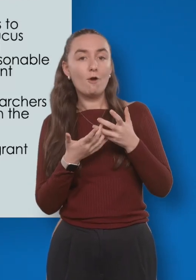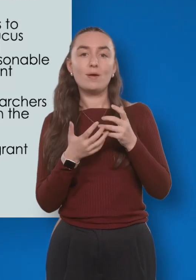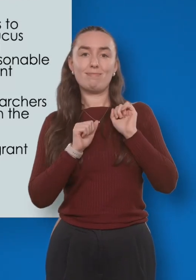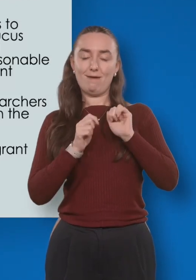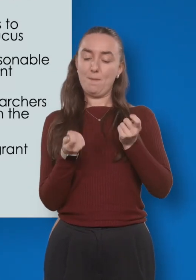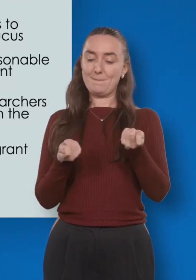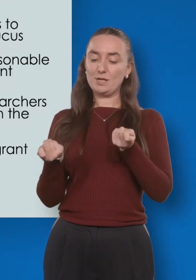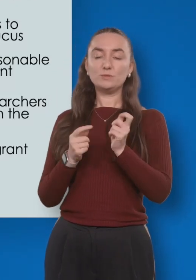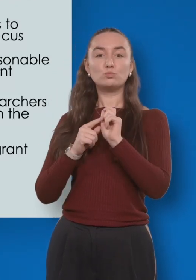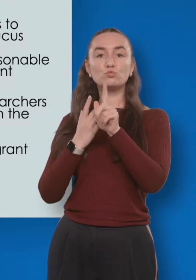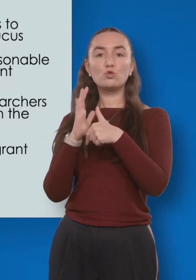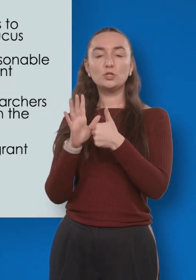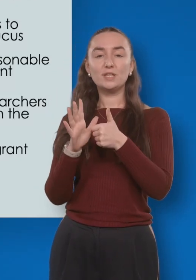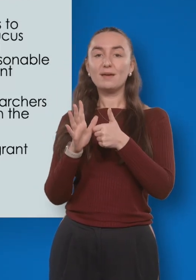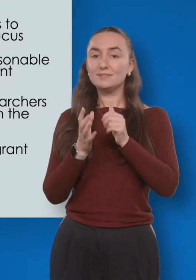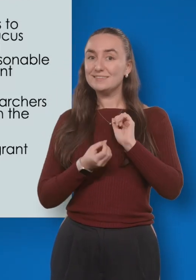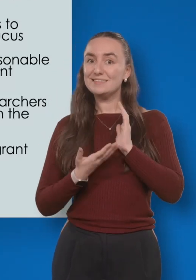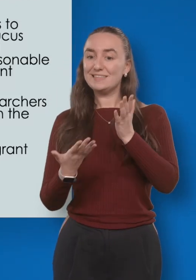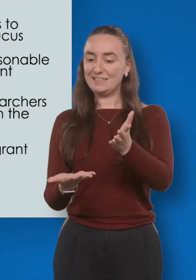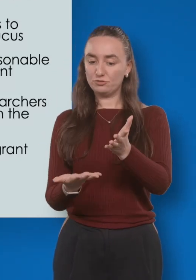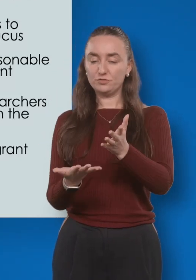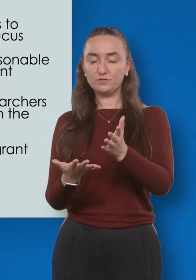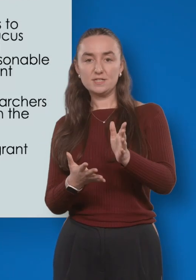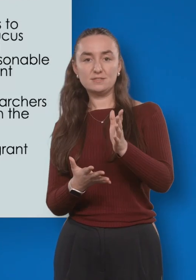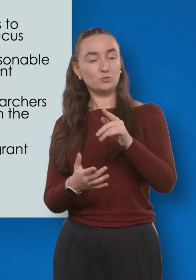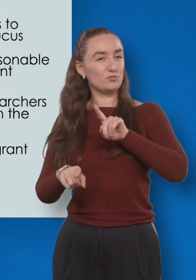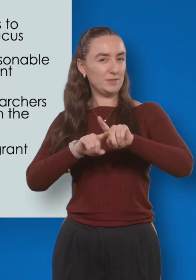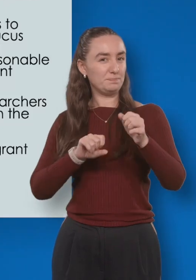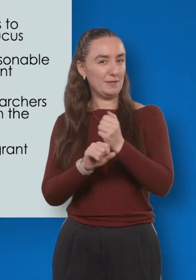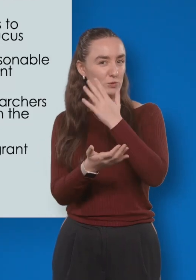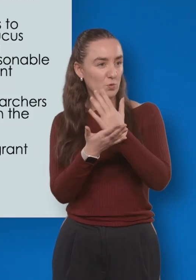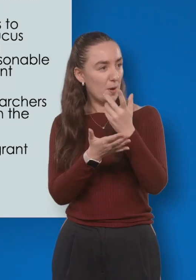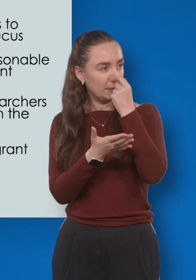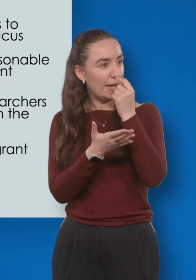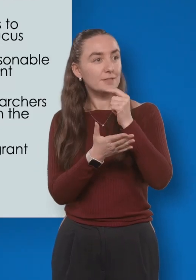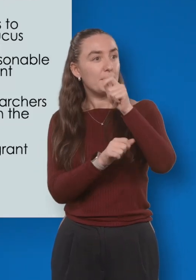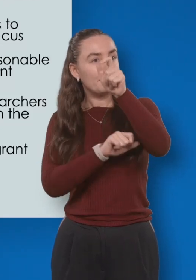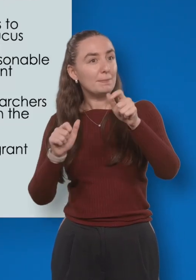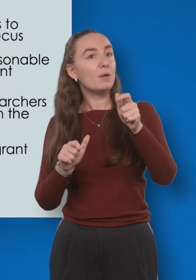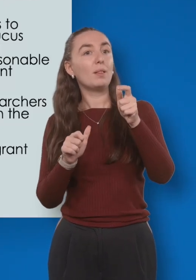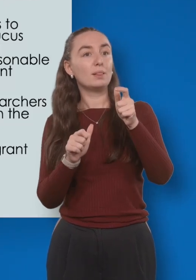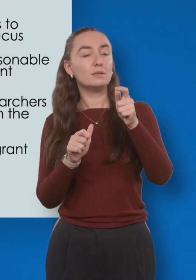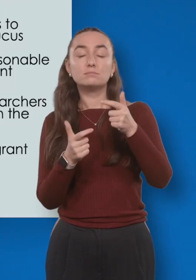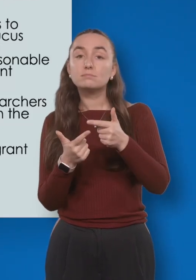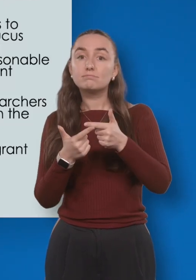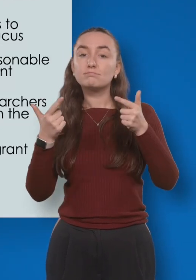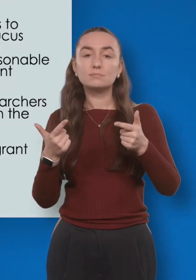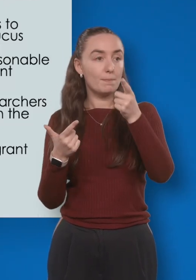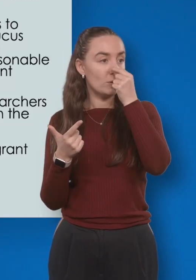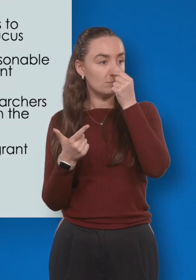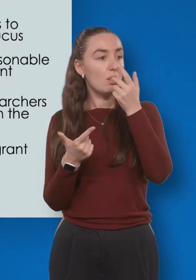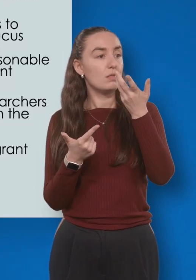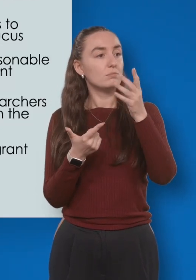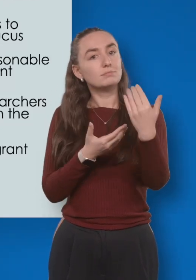management of the projects and delivery of their projects. So trying to be as accommodating as possible to people that have either applied for or received flexible